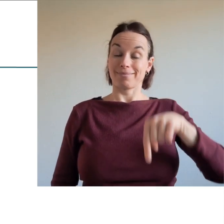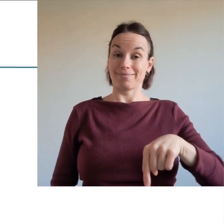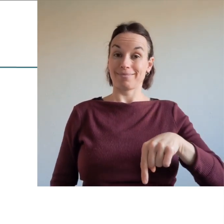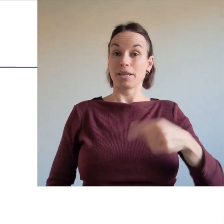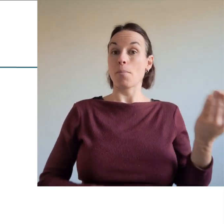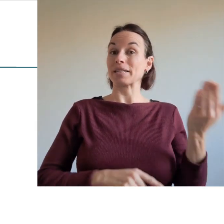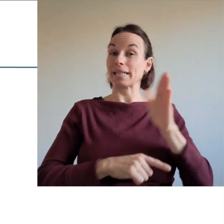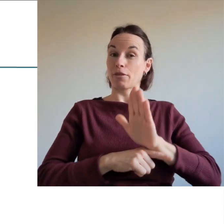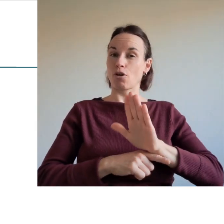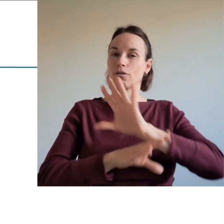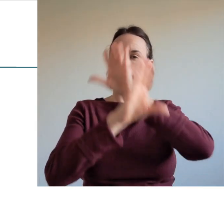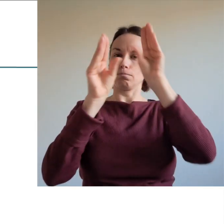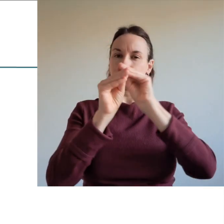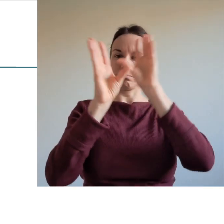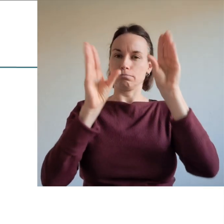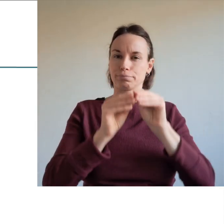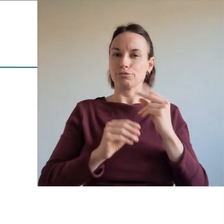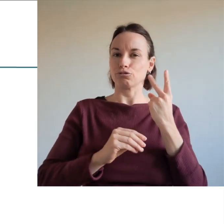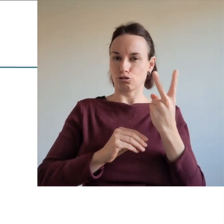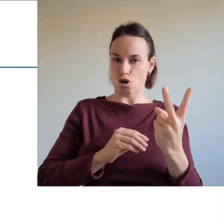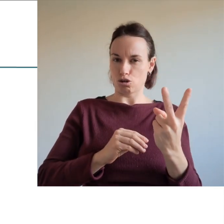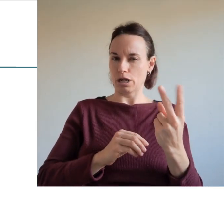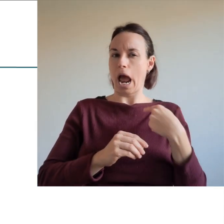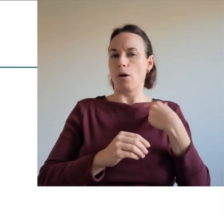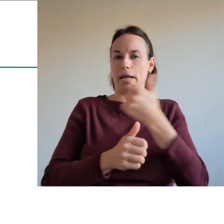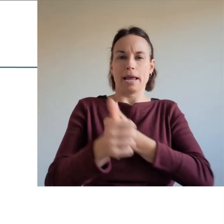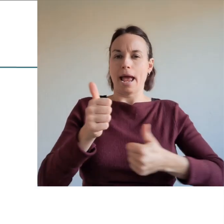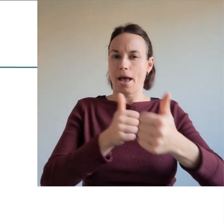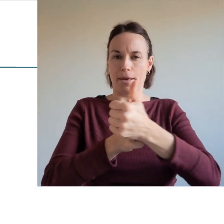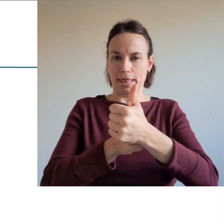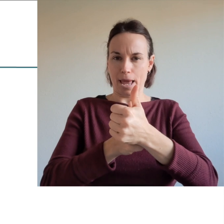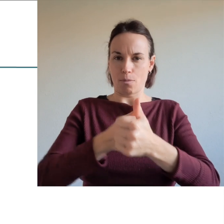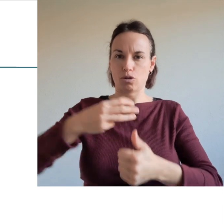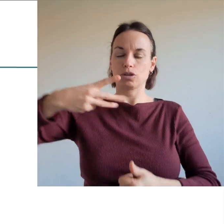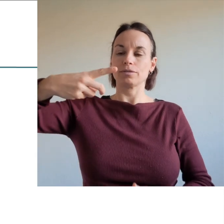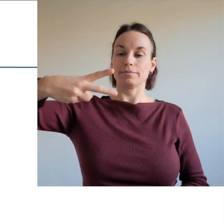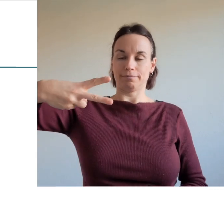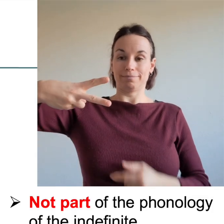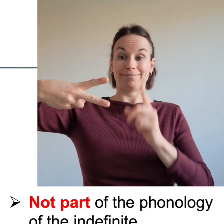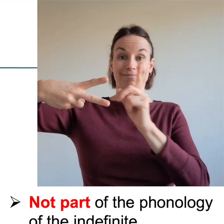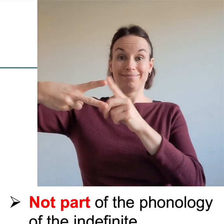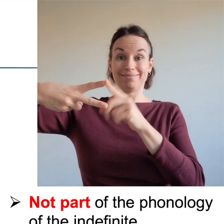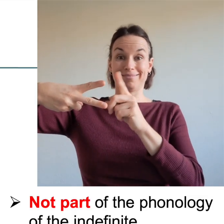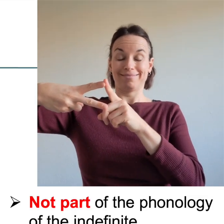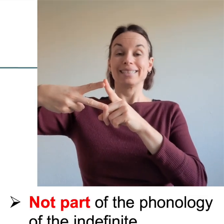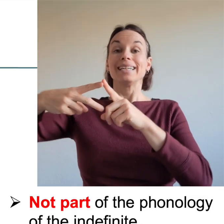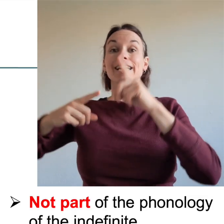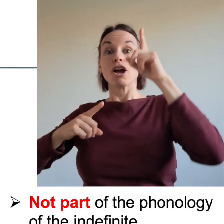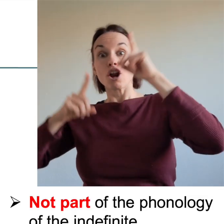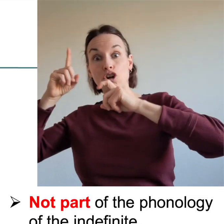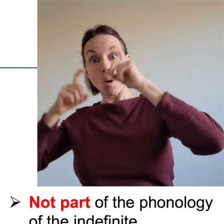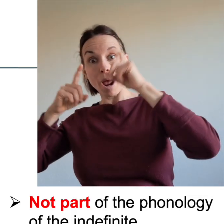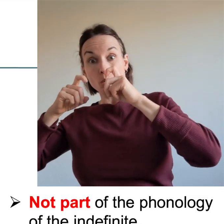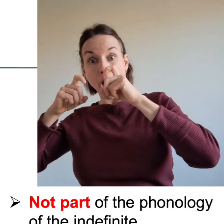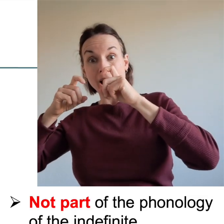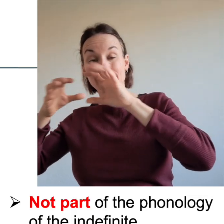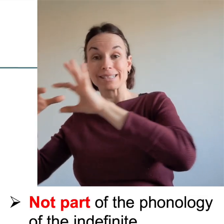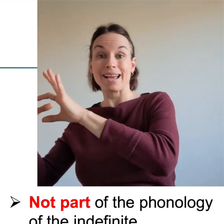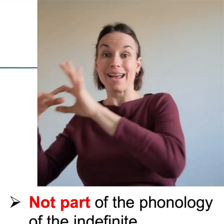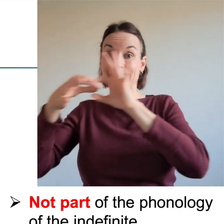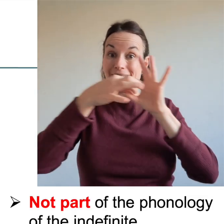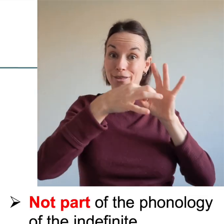if any, of the nominal marker to the meaning of the indefinite. And in our presentation, we'll